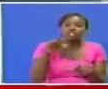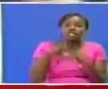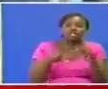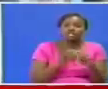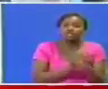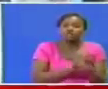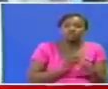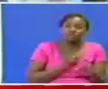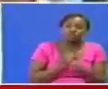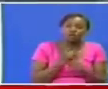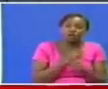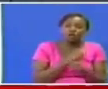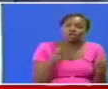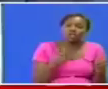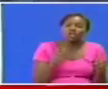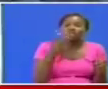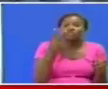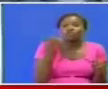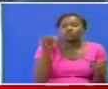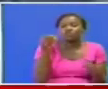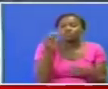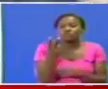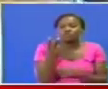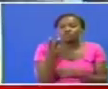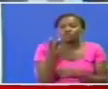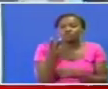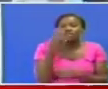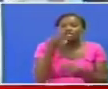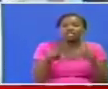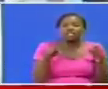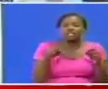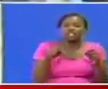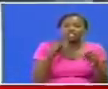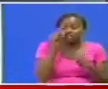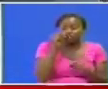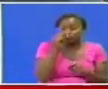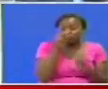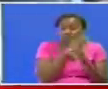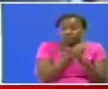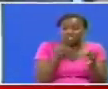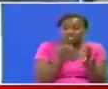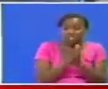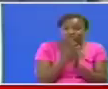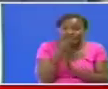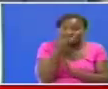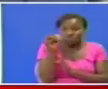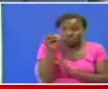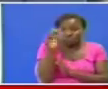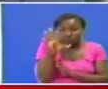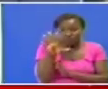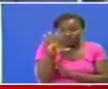the correct job was in 2002, when we elected Kibaki as president, and in 2005,